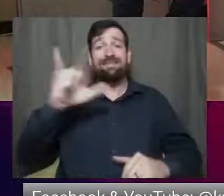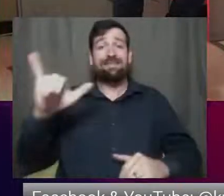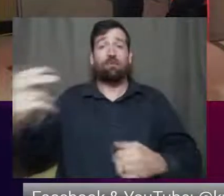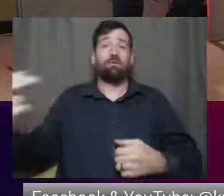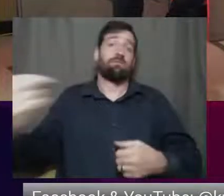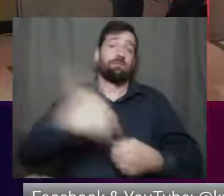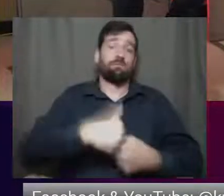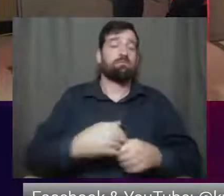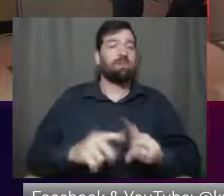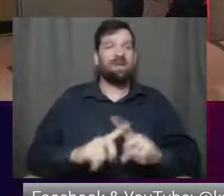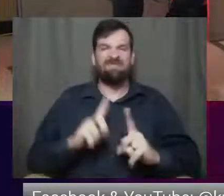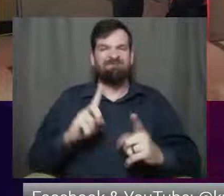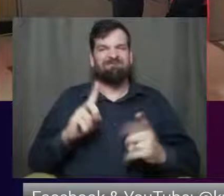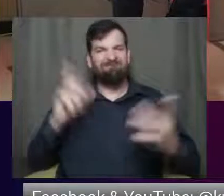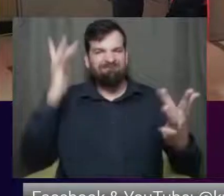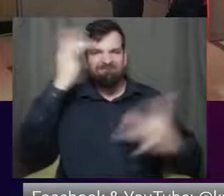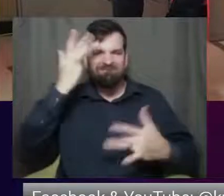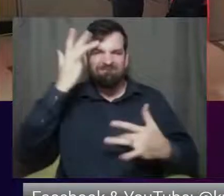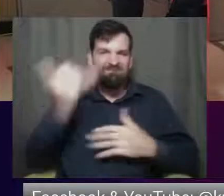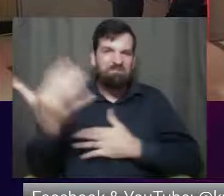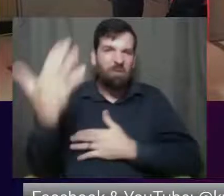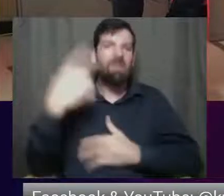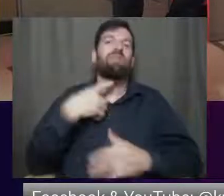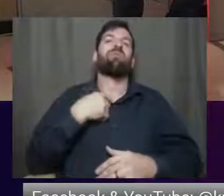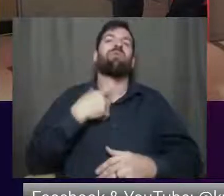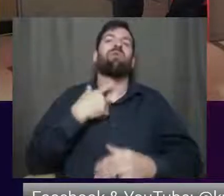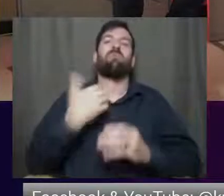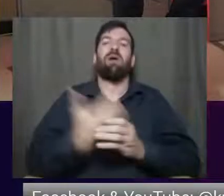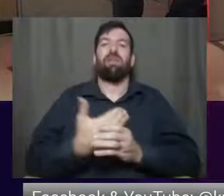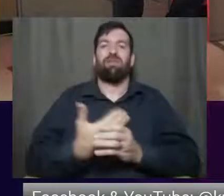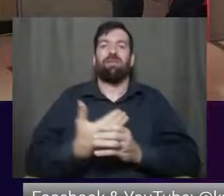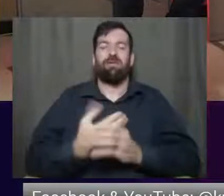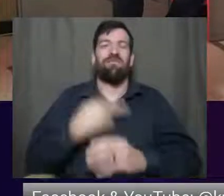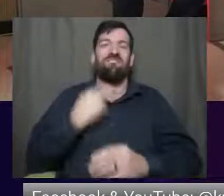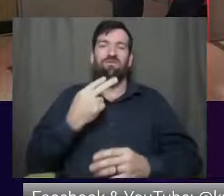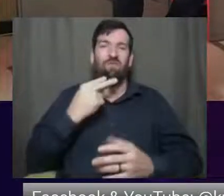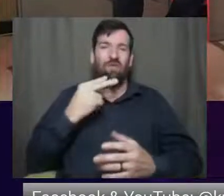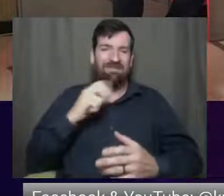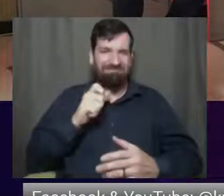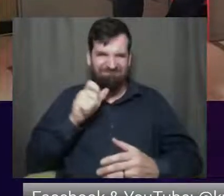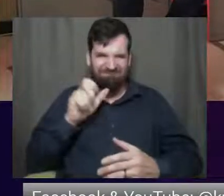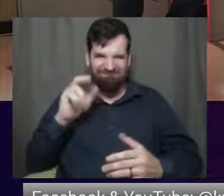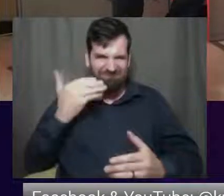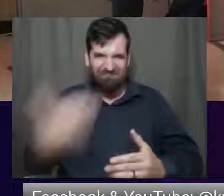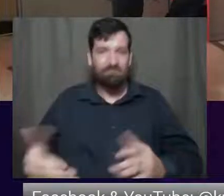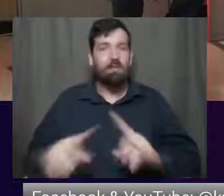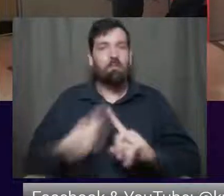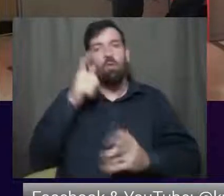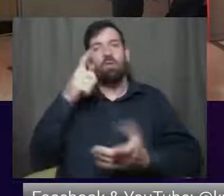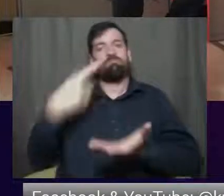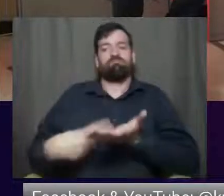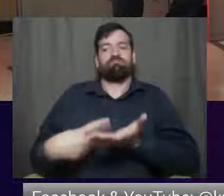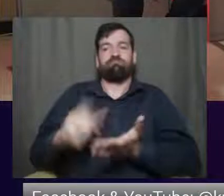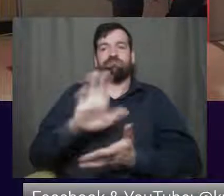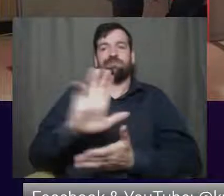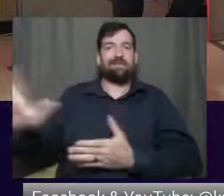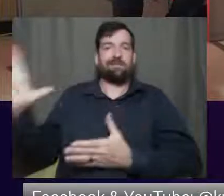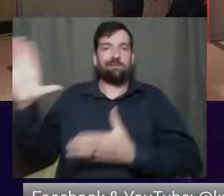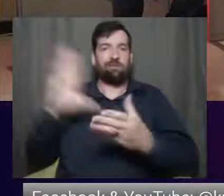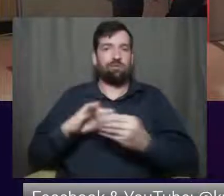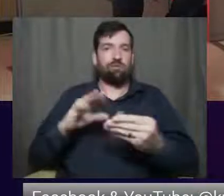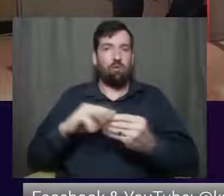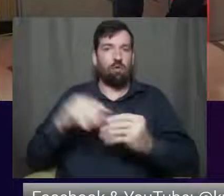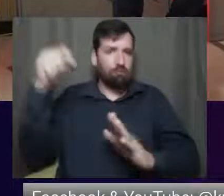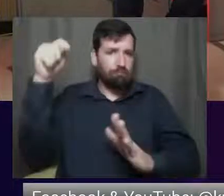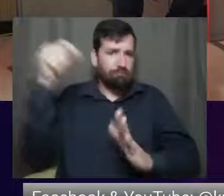today, so his throat's kind of bothering him and his voice. So, but we're going to talk all about him and use his story to really dive into this topic and learn